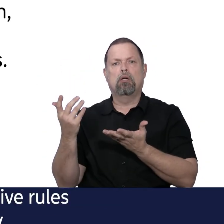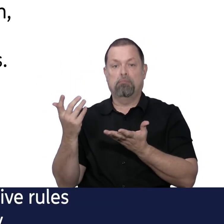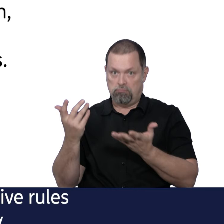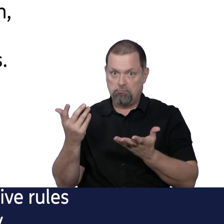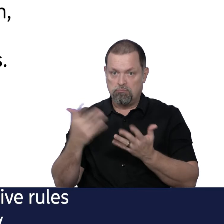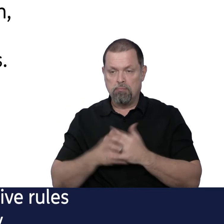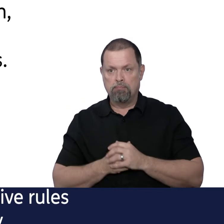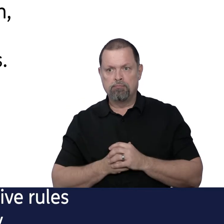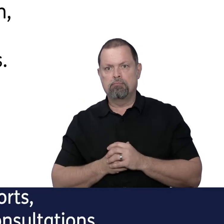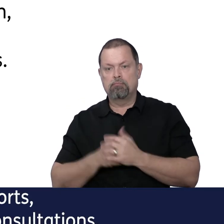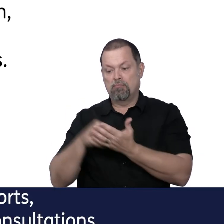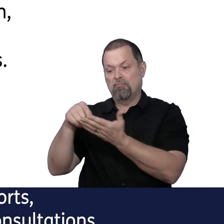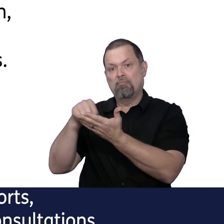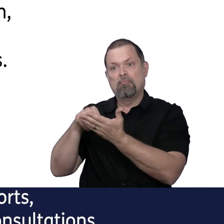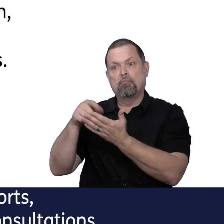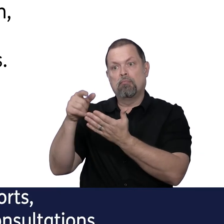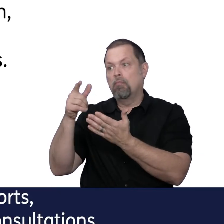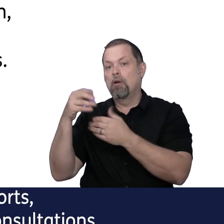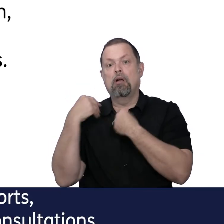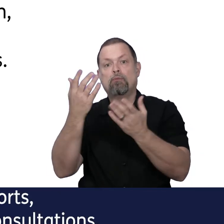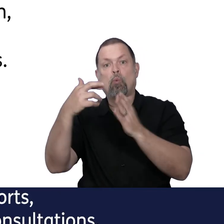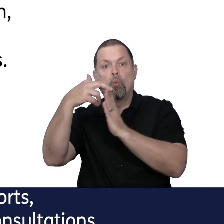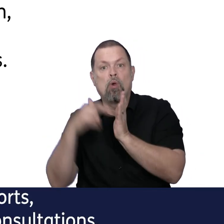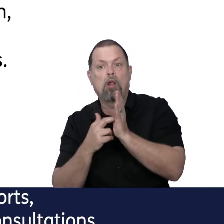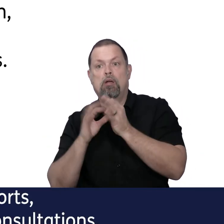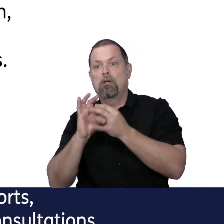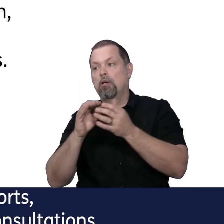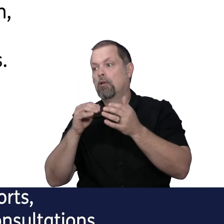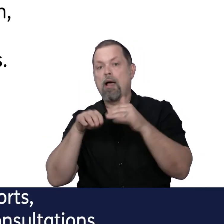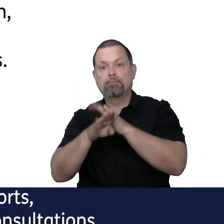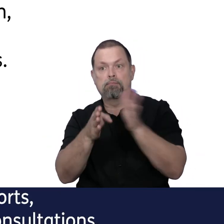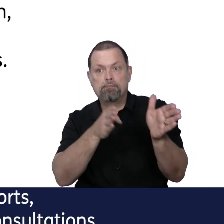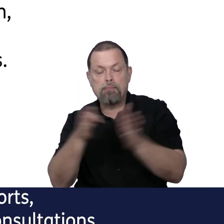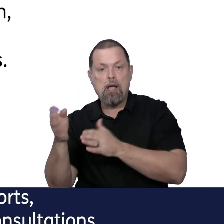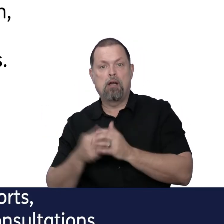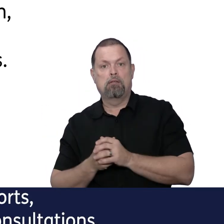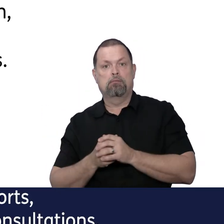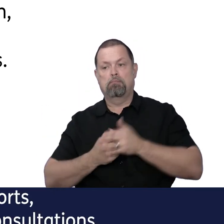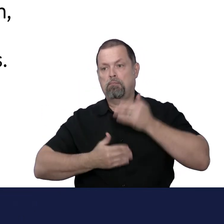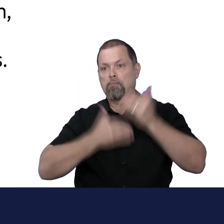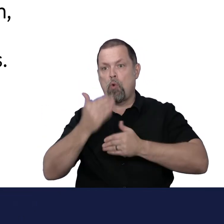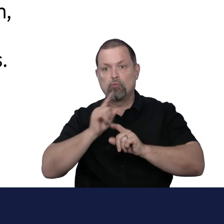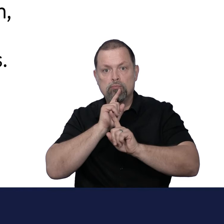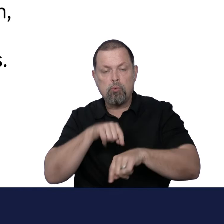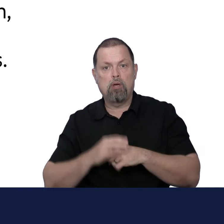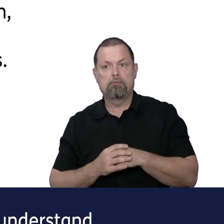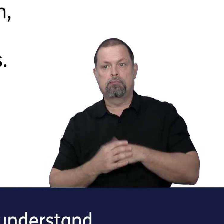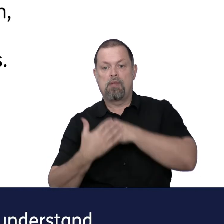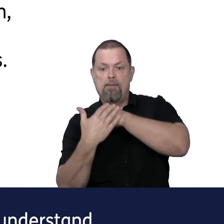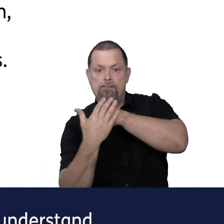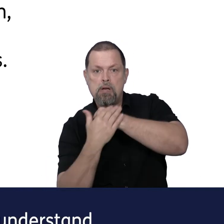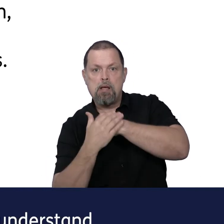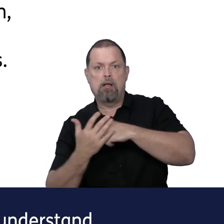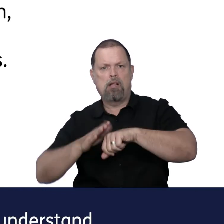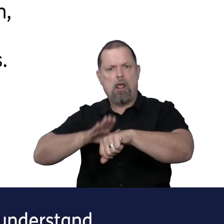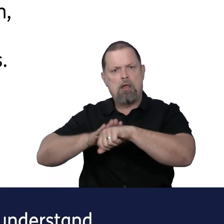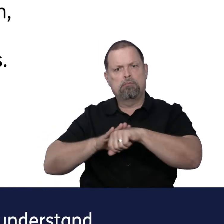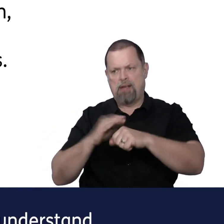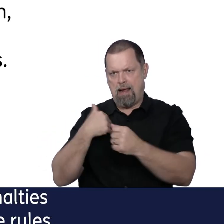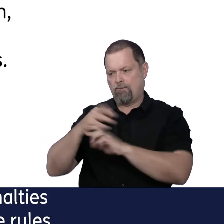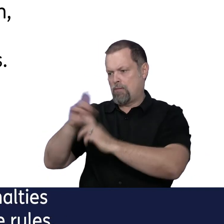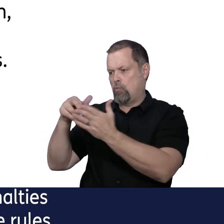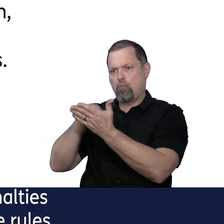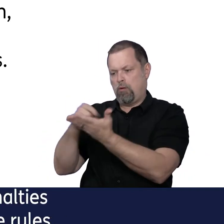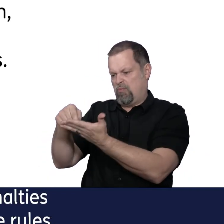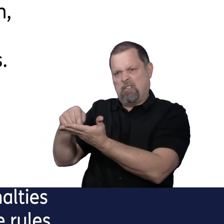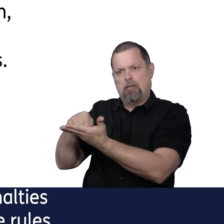give rules for accessibility plans, progress reports, feedback processes, and consultations. They can also help you to